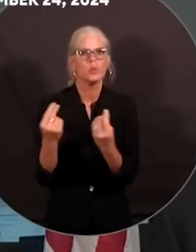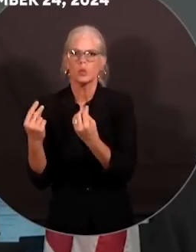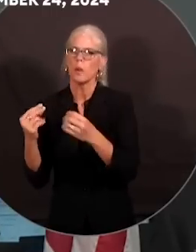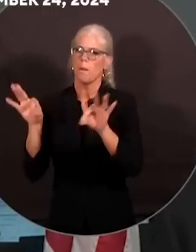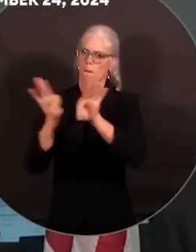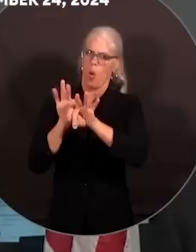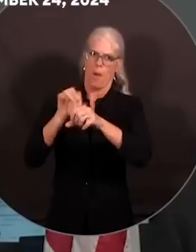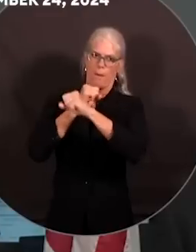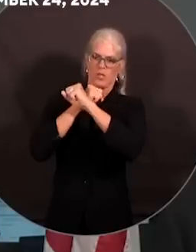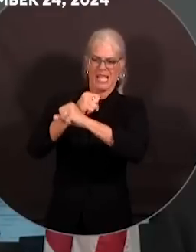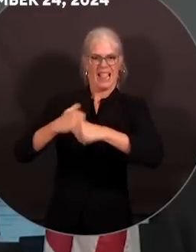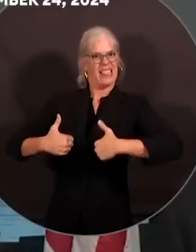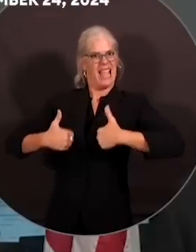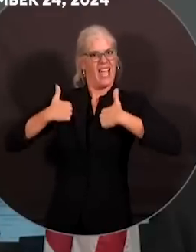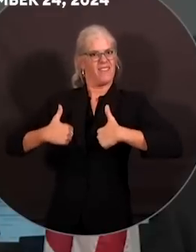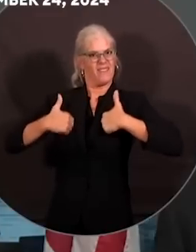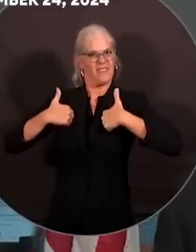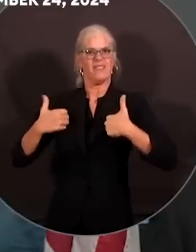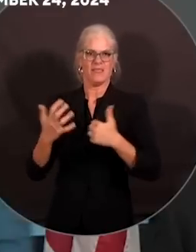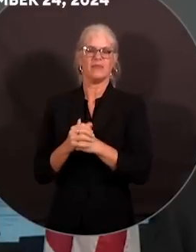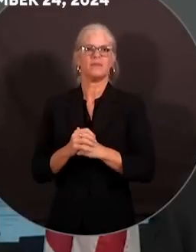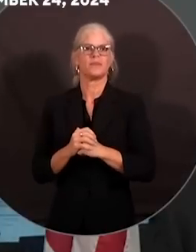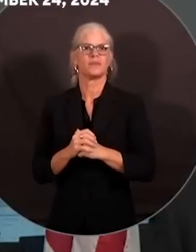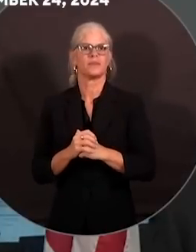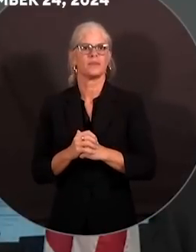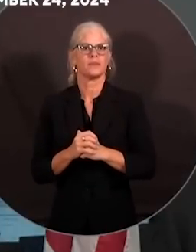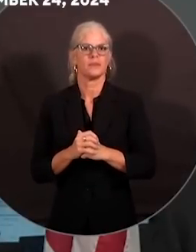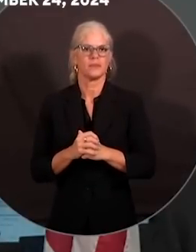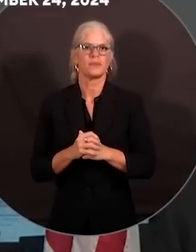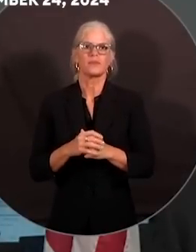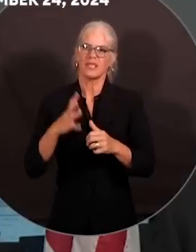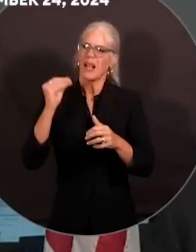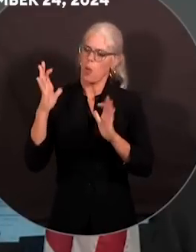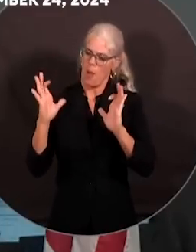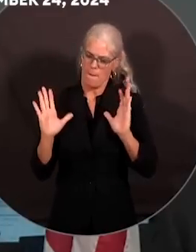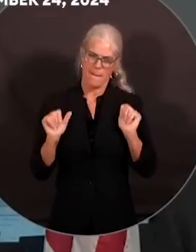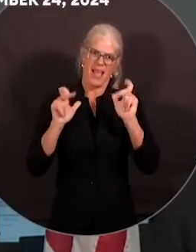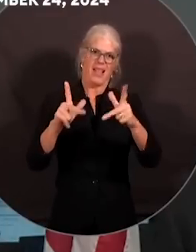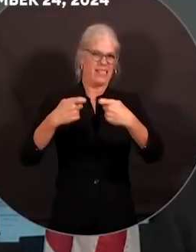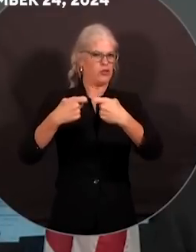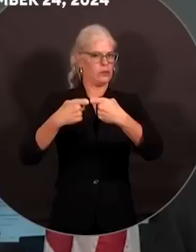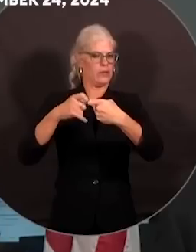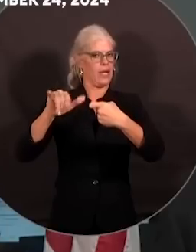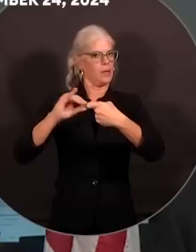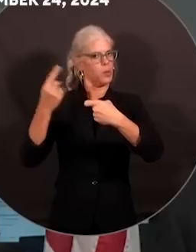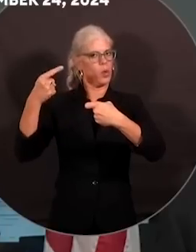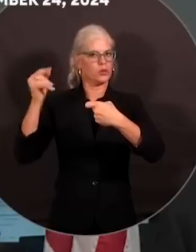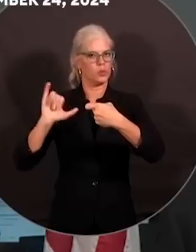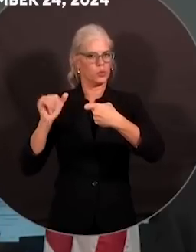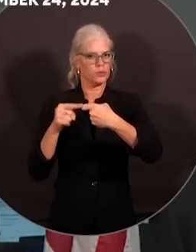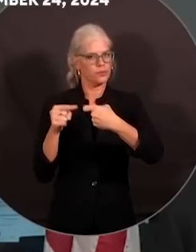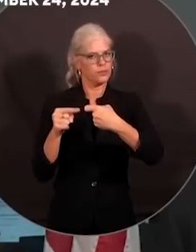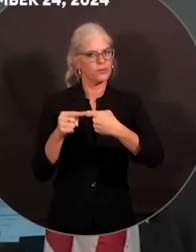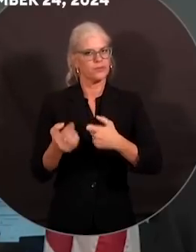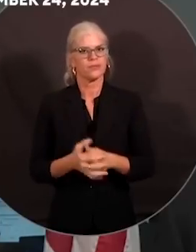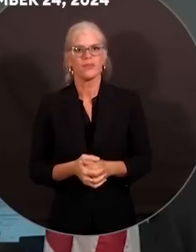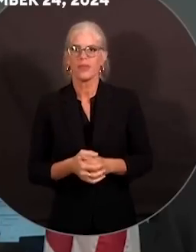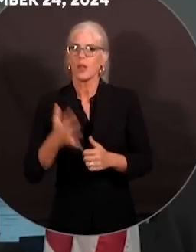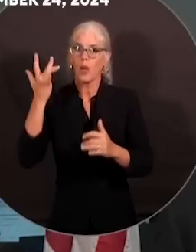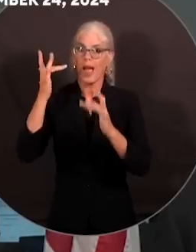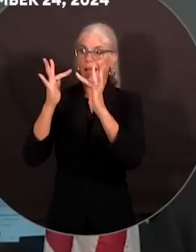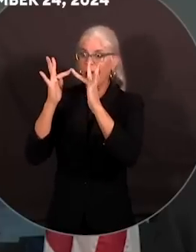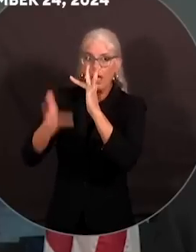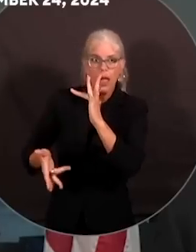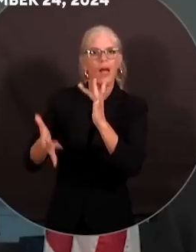and then restore the services with both the power and any other services that are interrupted to get people back to normal.